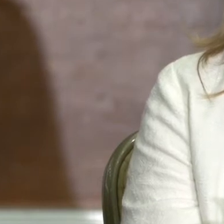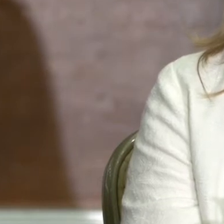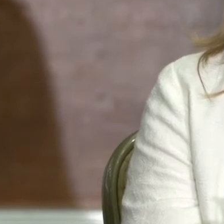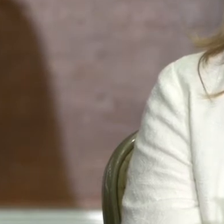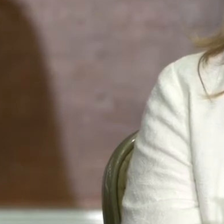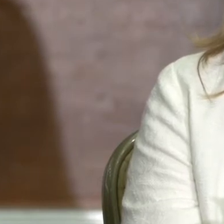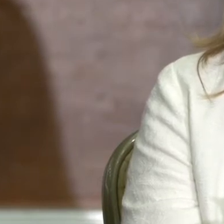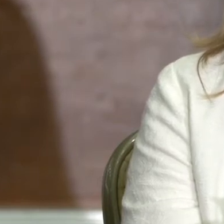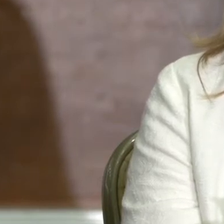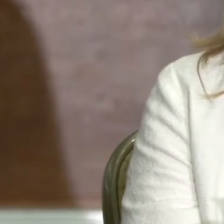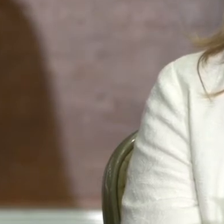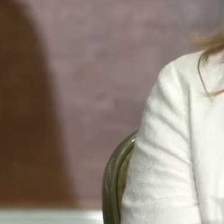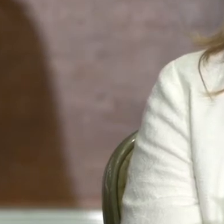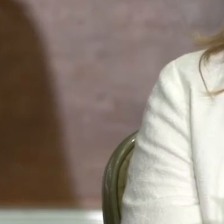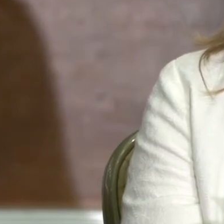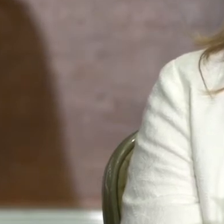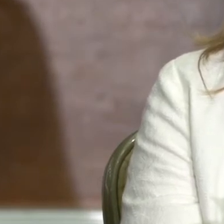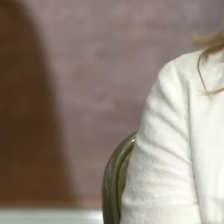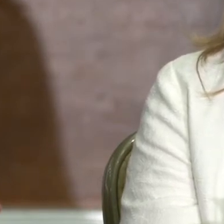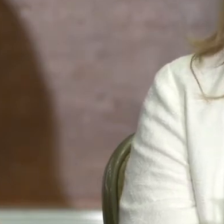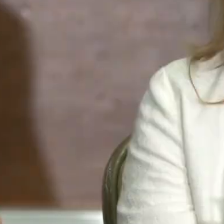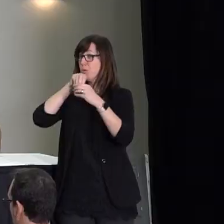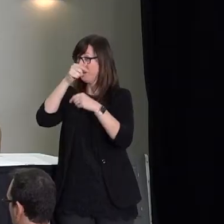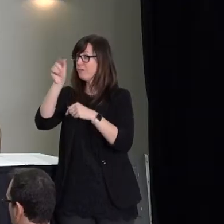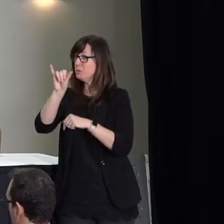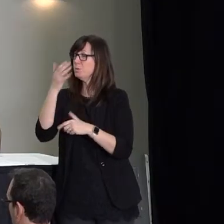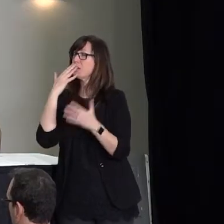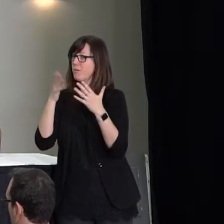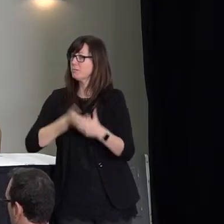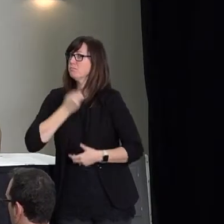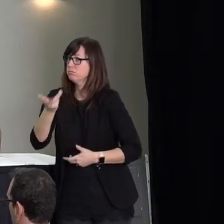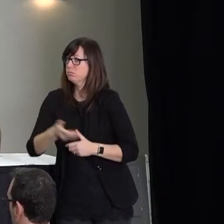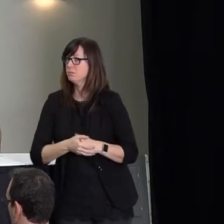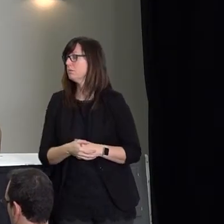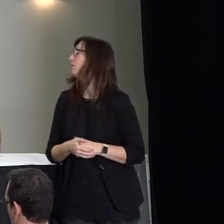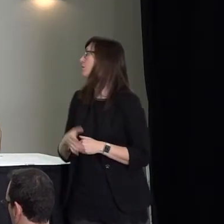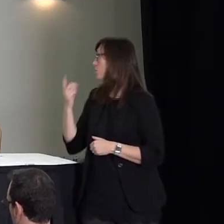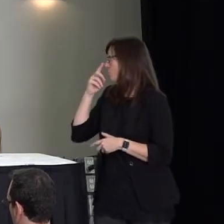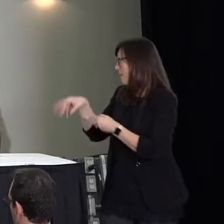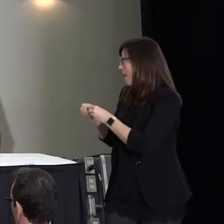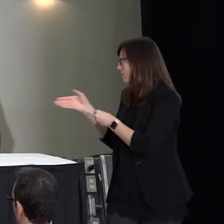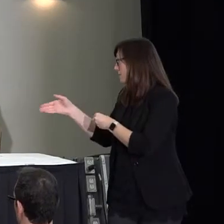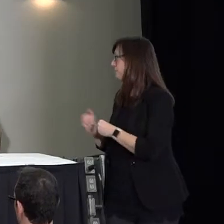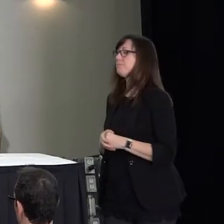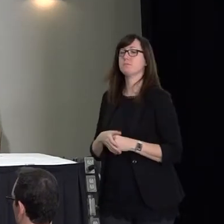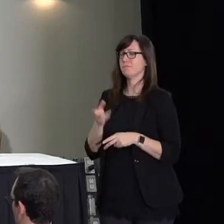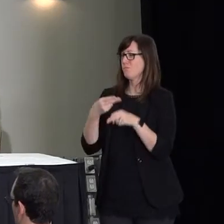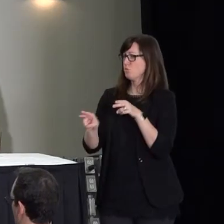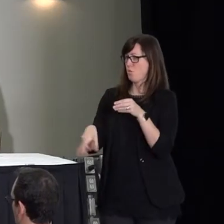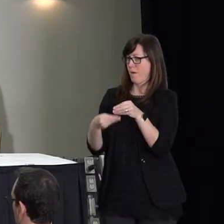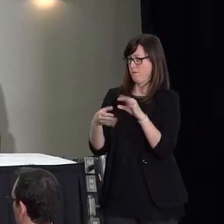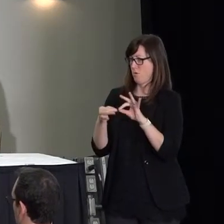system, including all levels of government. So thank you for sharing that. Can I add, sorry? Sorry, Ruth, do you want to Just respond? really